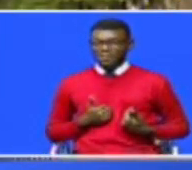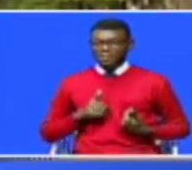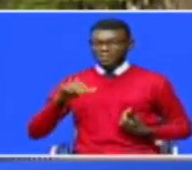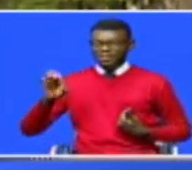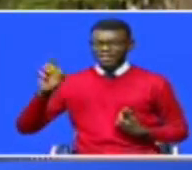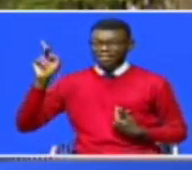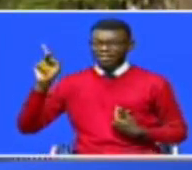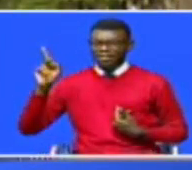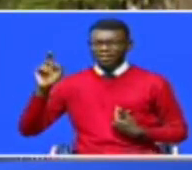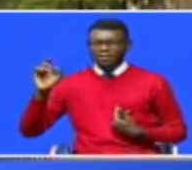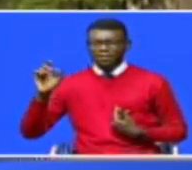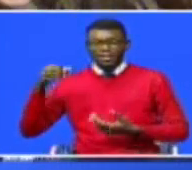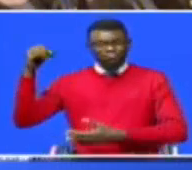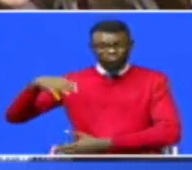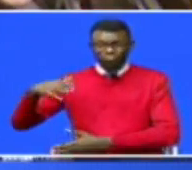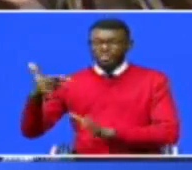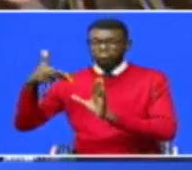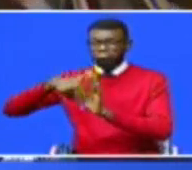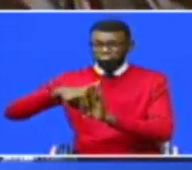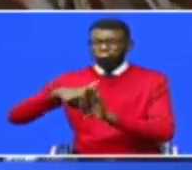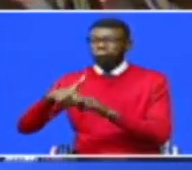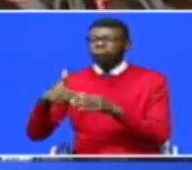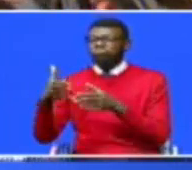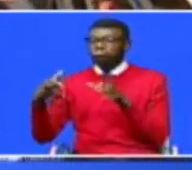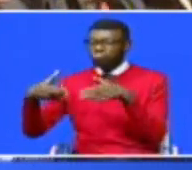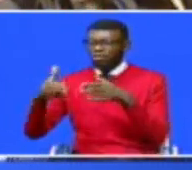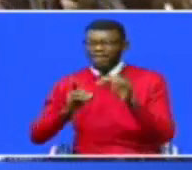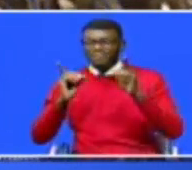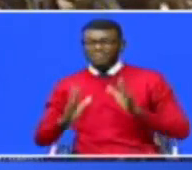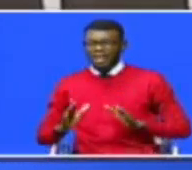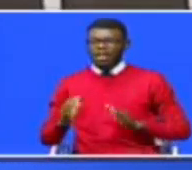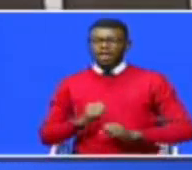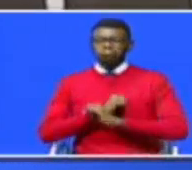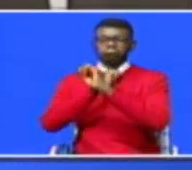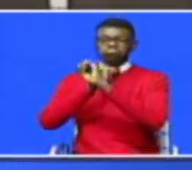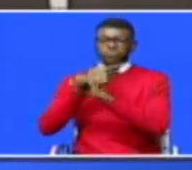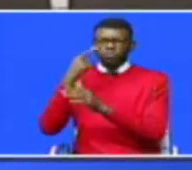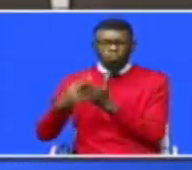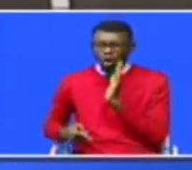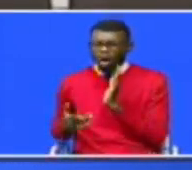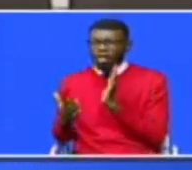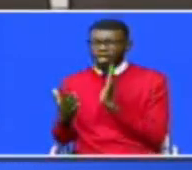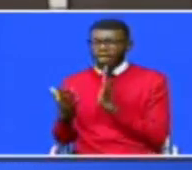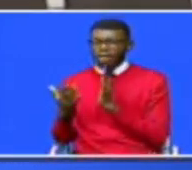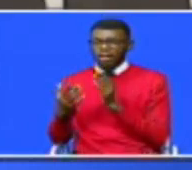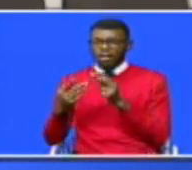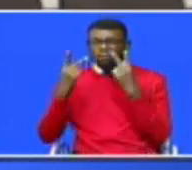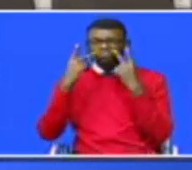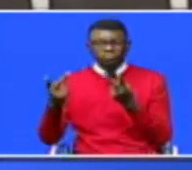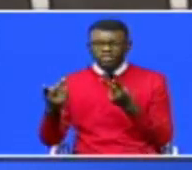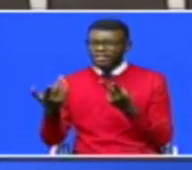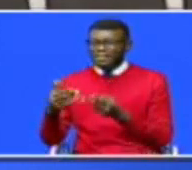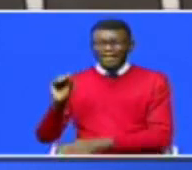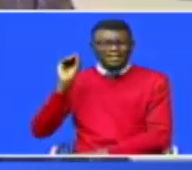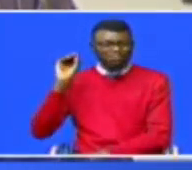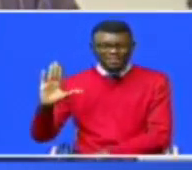Petroleum Regulatory Authority Director General Pavel Oimeke, however, defended the increment, saying it was informed by the increased landed costs of